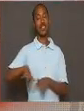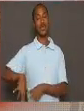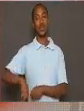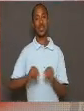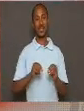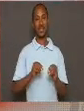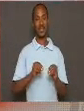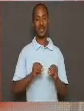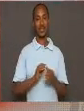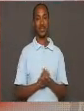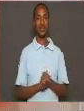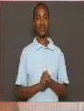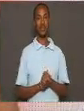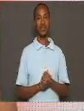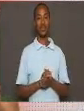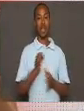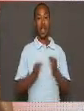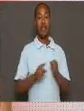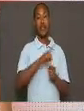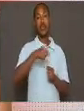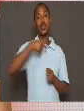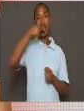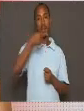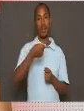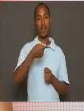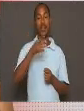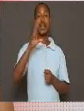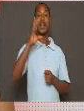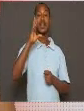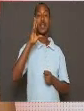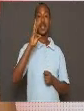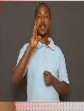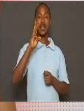Welcome back, students. If you said